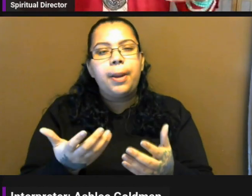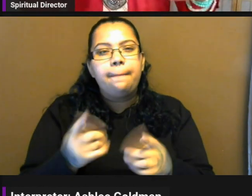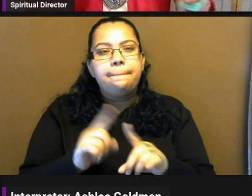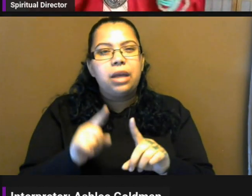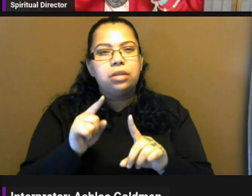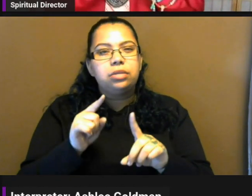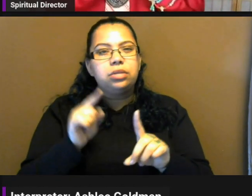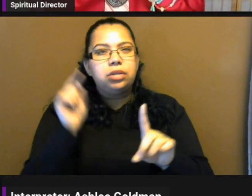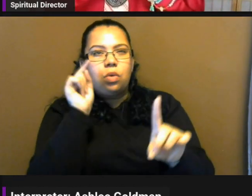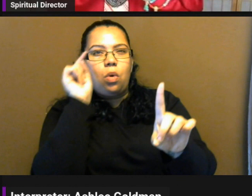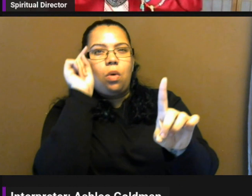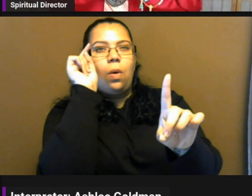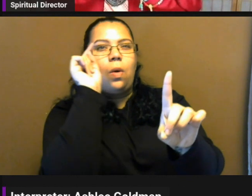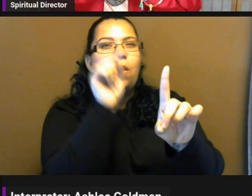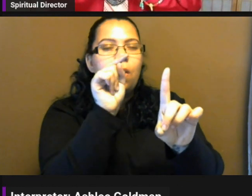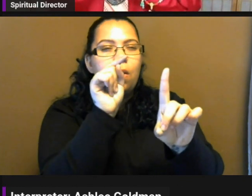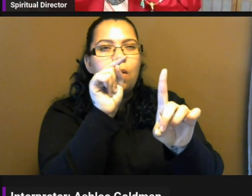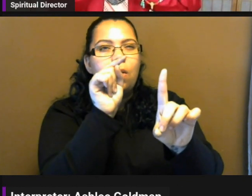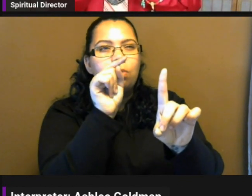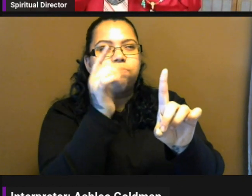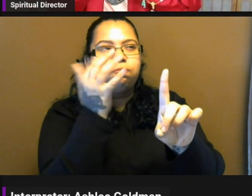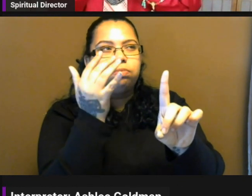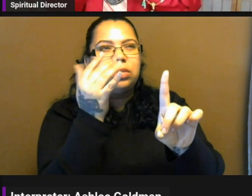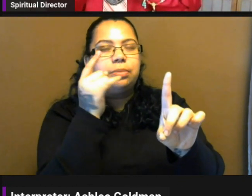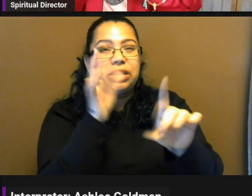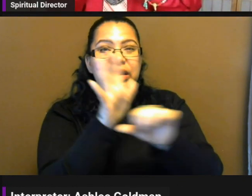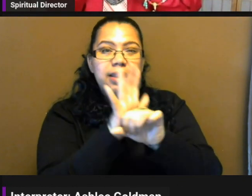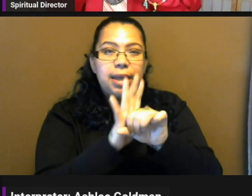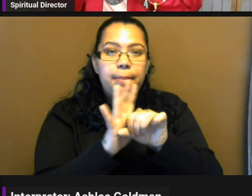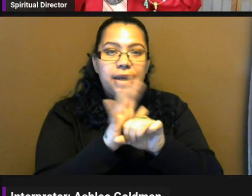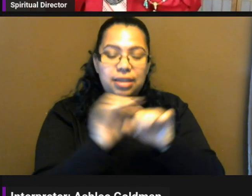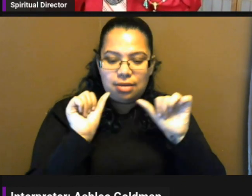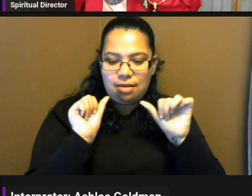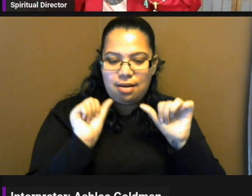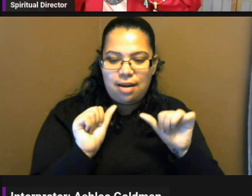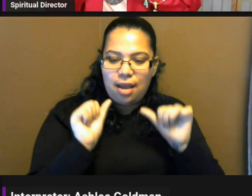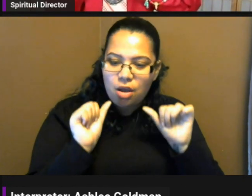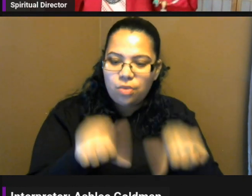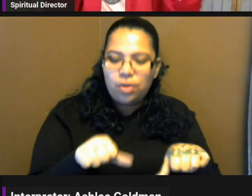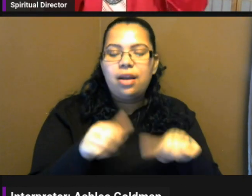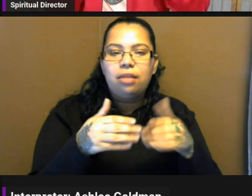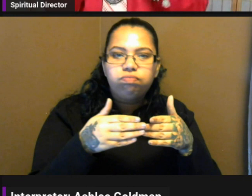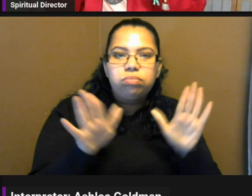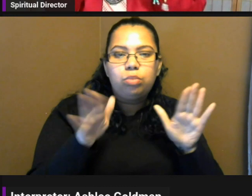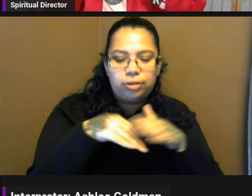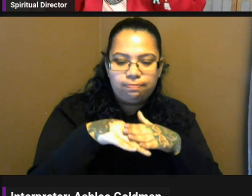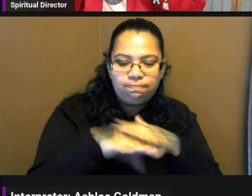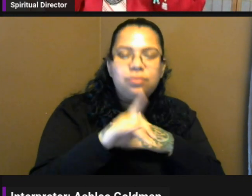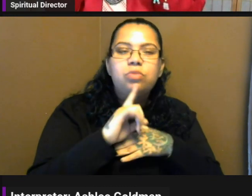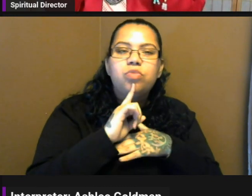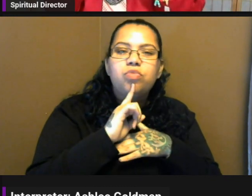But the goal is eventually there will open a space where we now have the invitation to step into